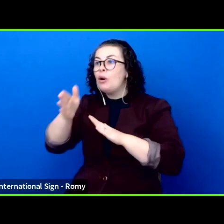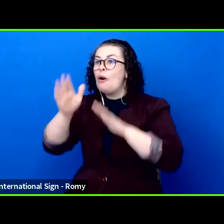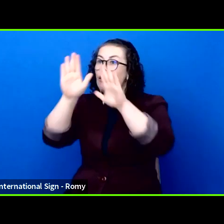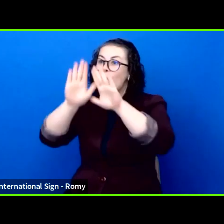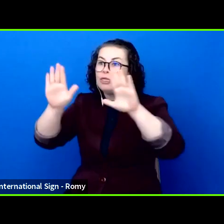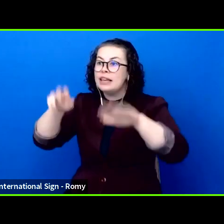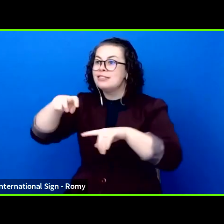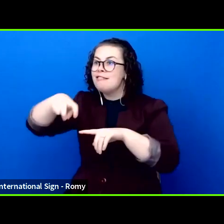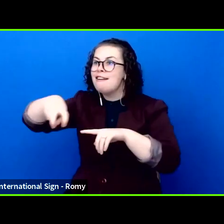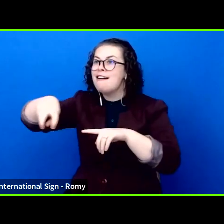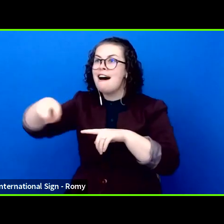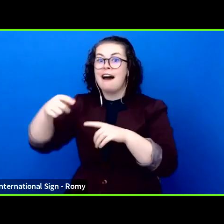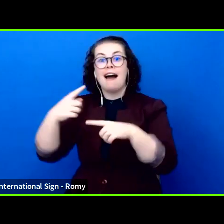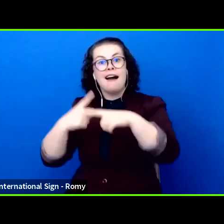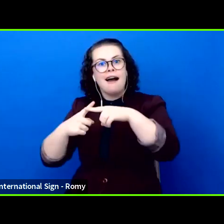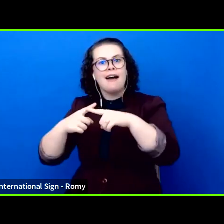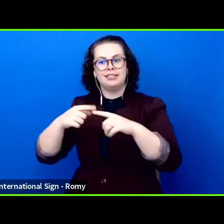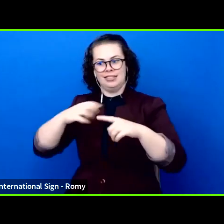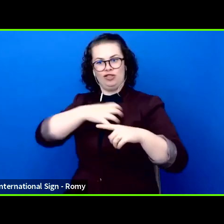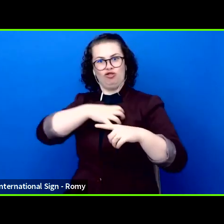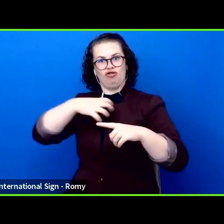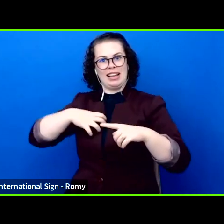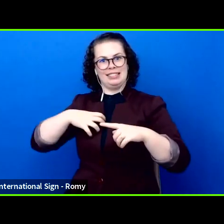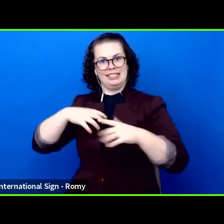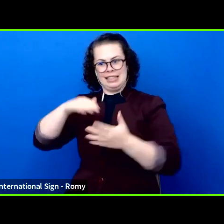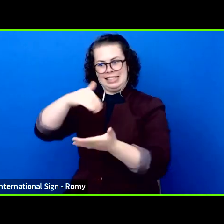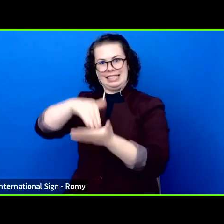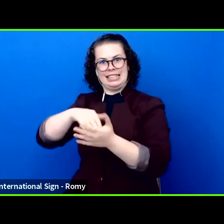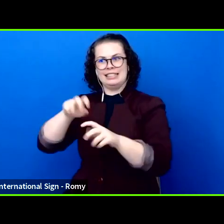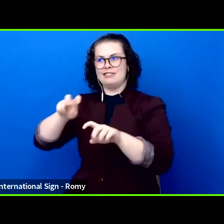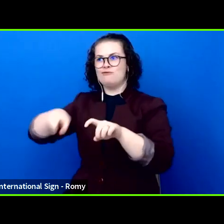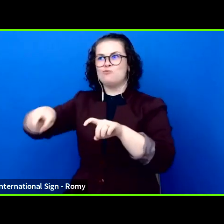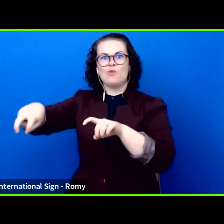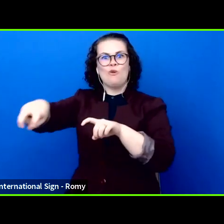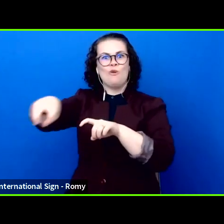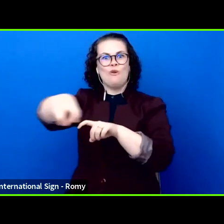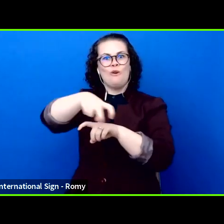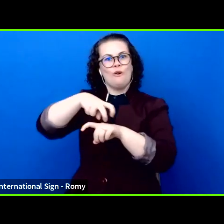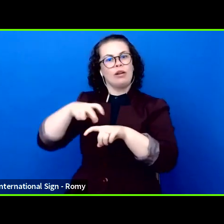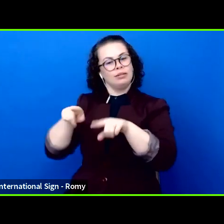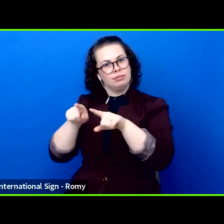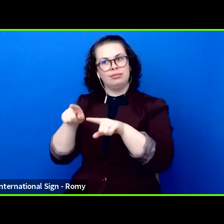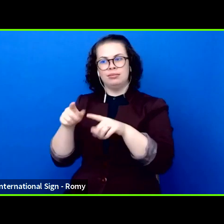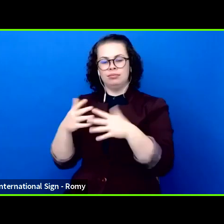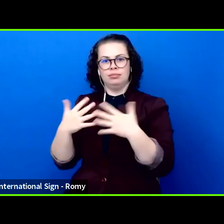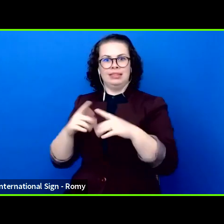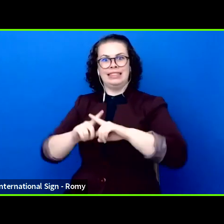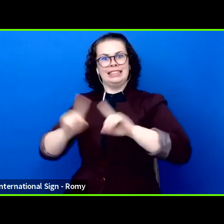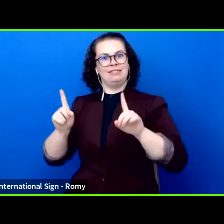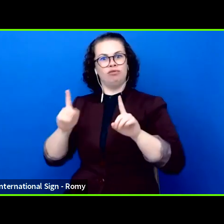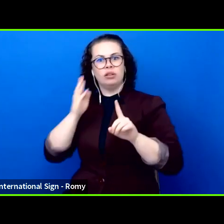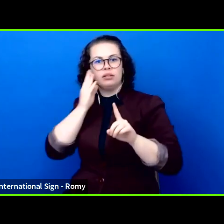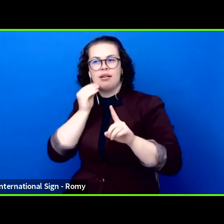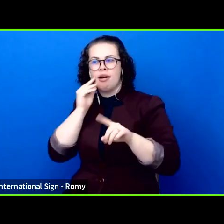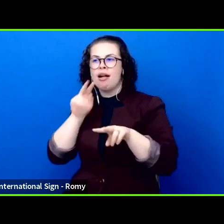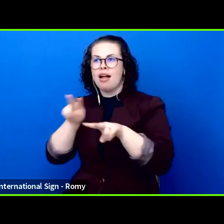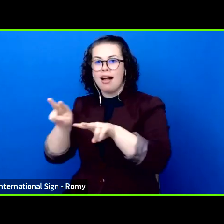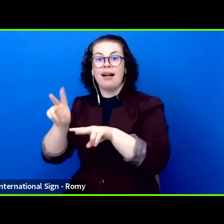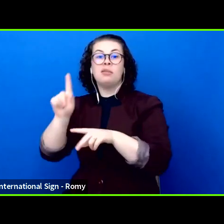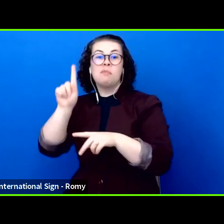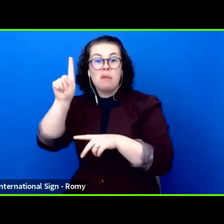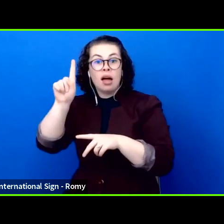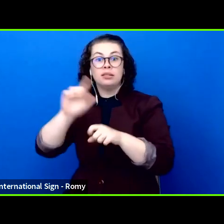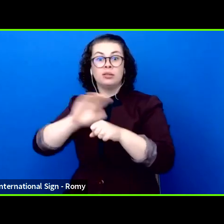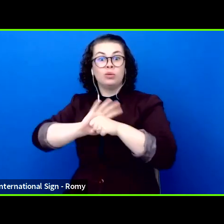on the digital stage. Due to the pandemic, we can only invite you